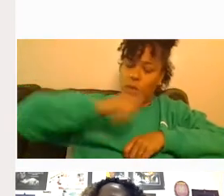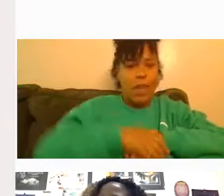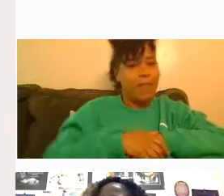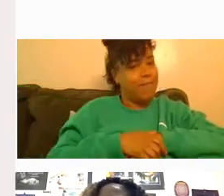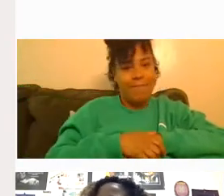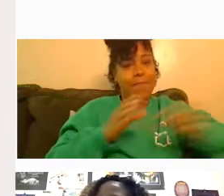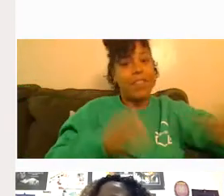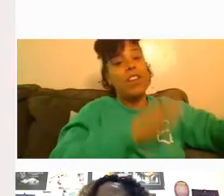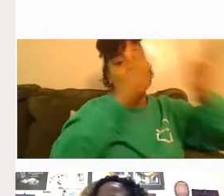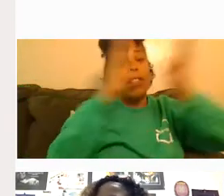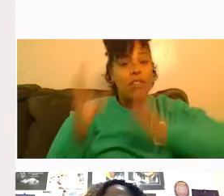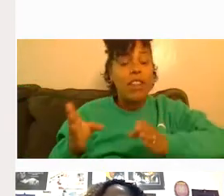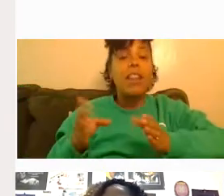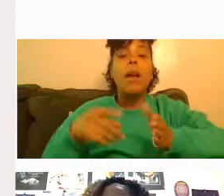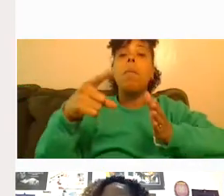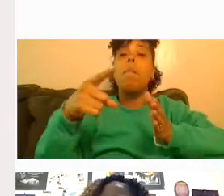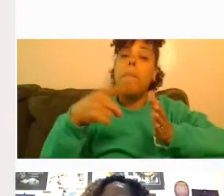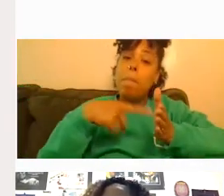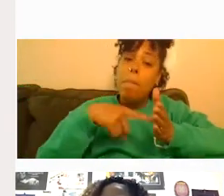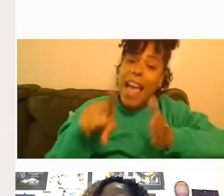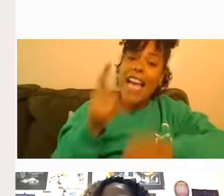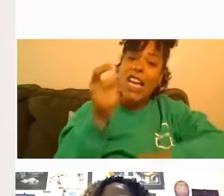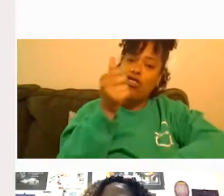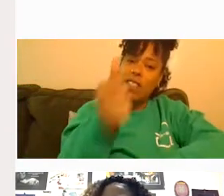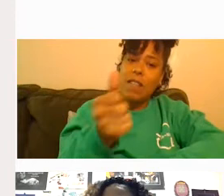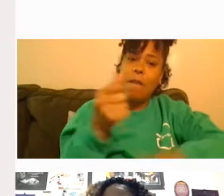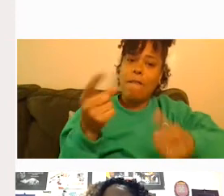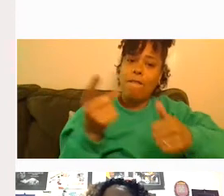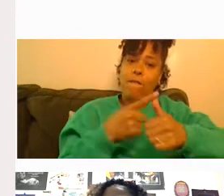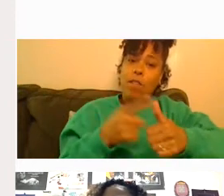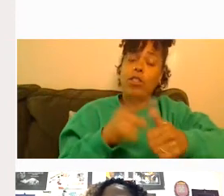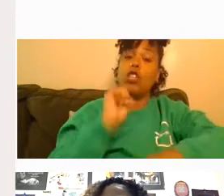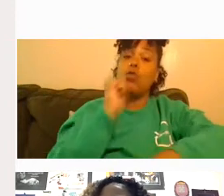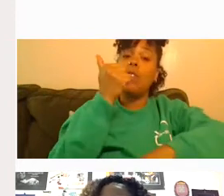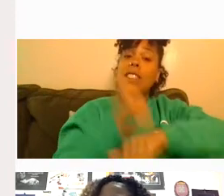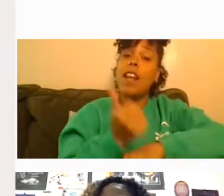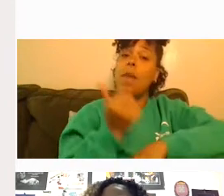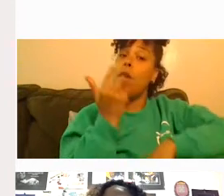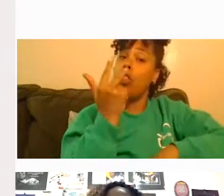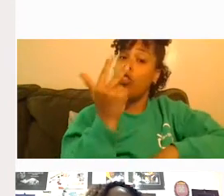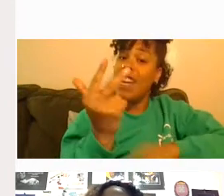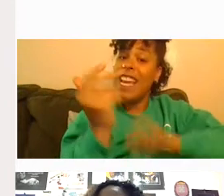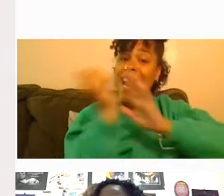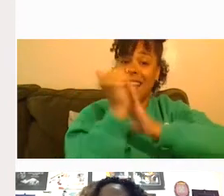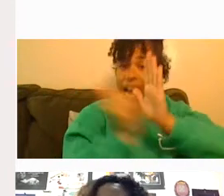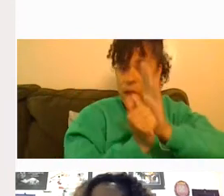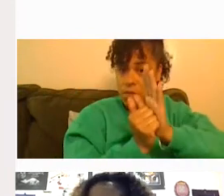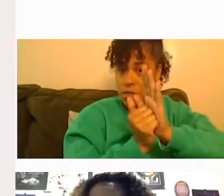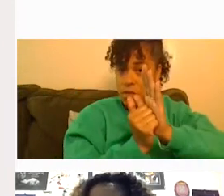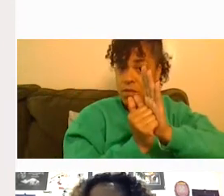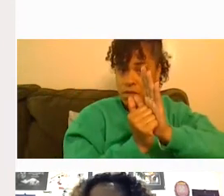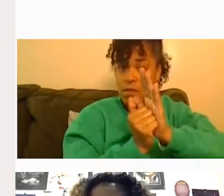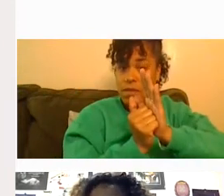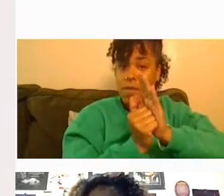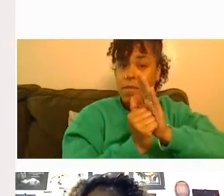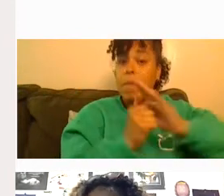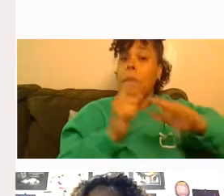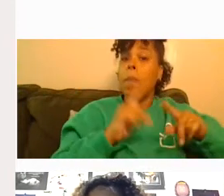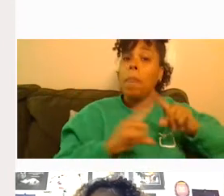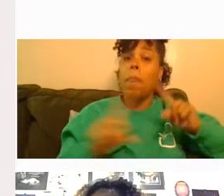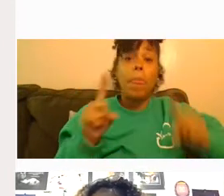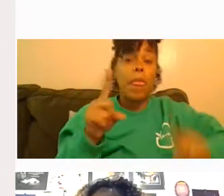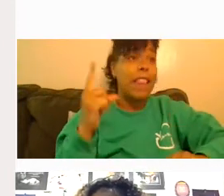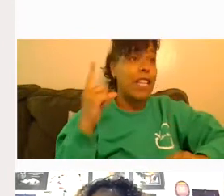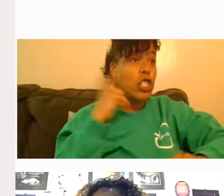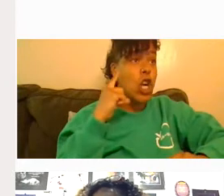pay yourself first. You set up 3 fundamental accounts. We're gonna do that. But haven't you heard that you win with